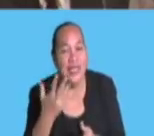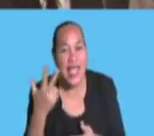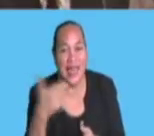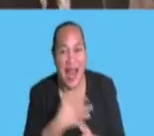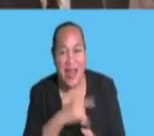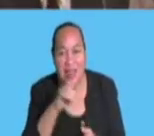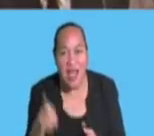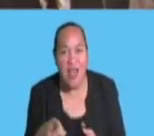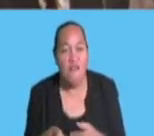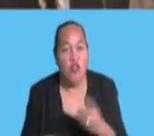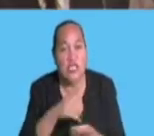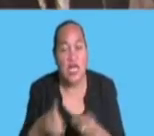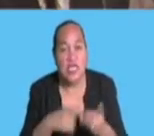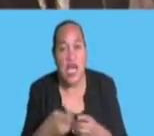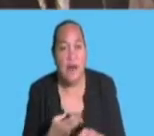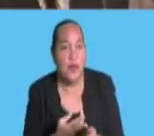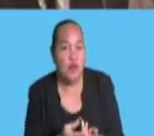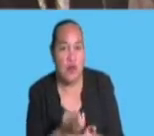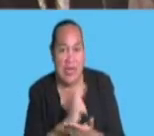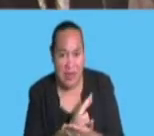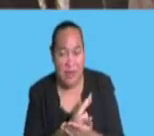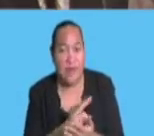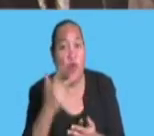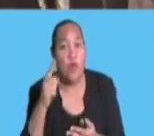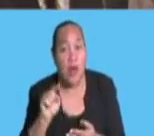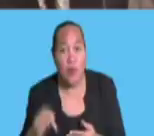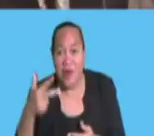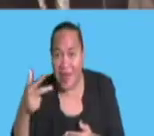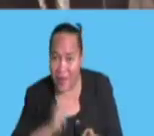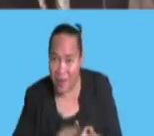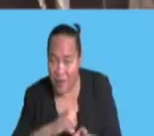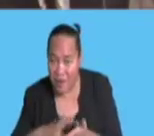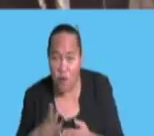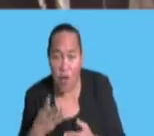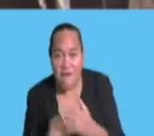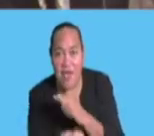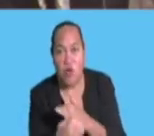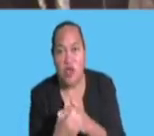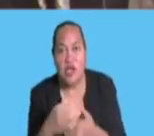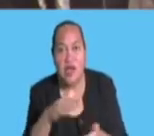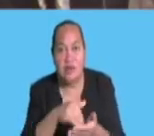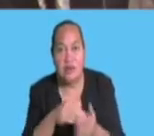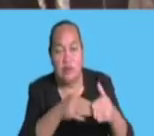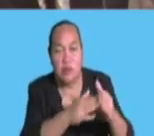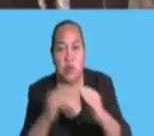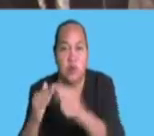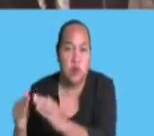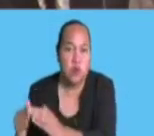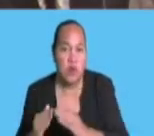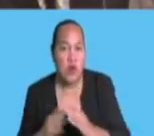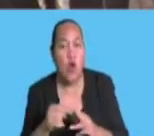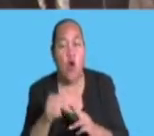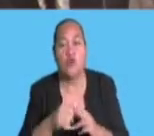800,000 for disaster relief and rehabilitation funds, 1.8 million for the upgrade and maintenance of evacuation centers, 200,000 for upgrade of